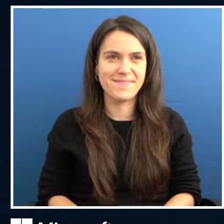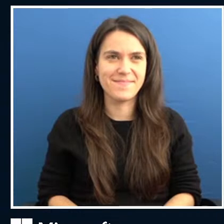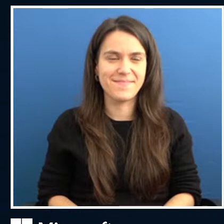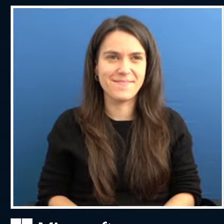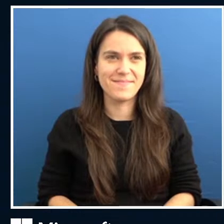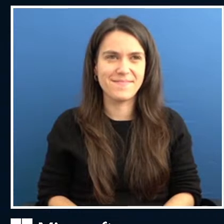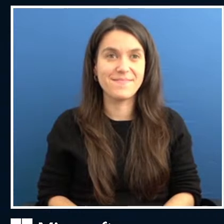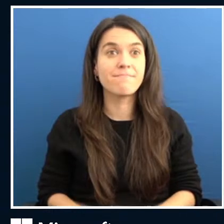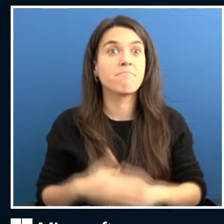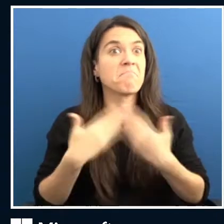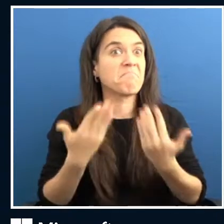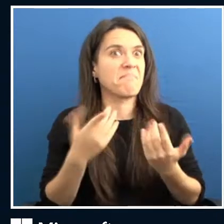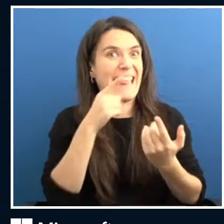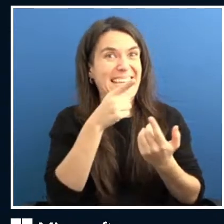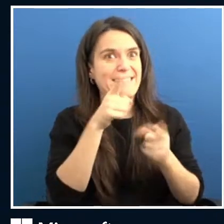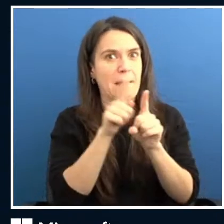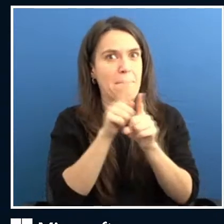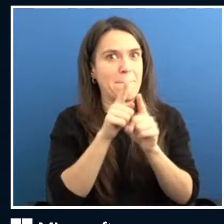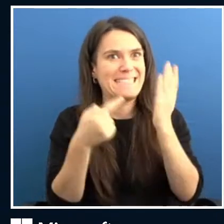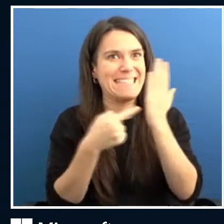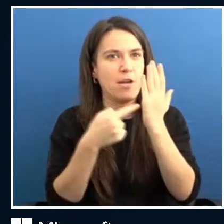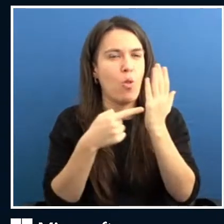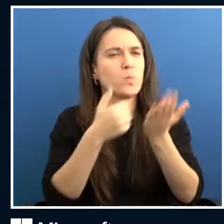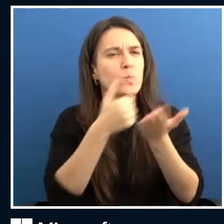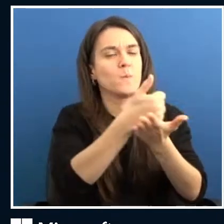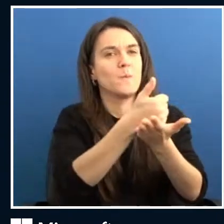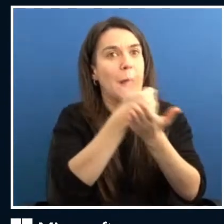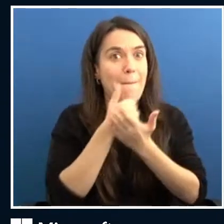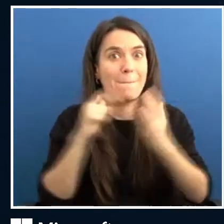right? So, but the real